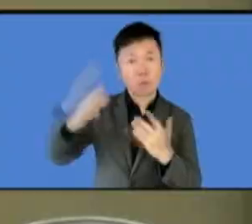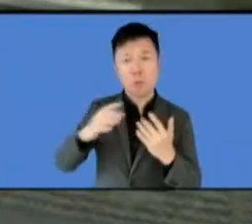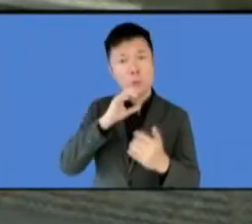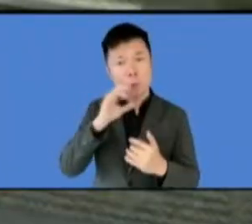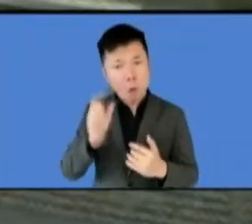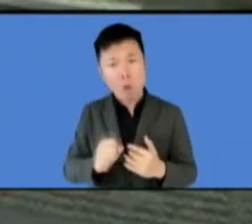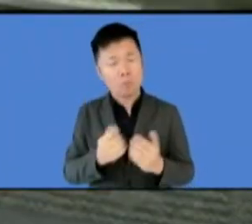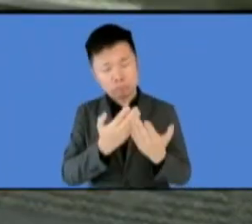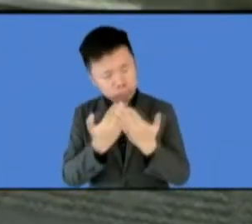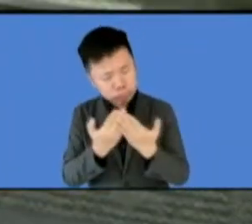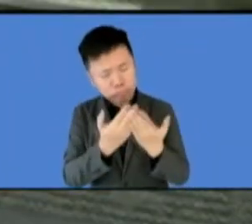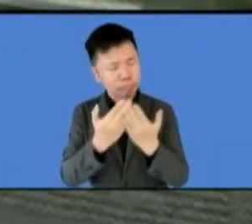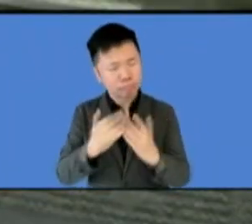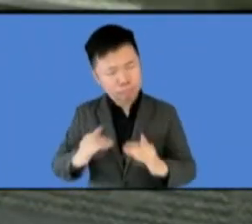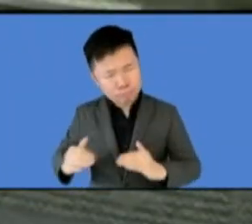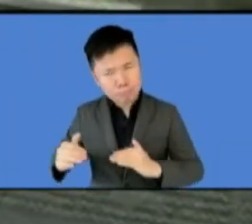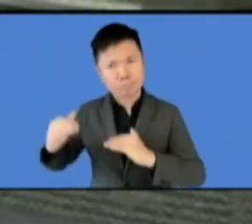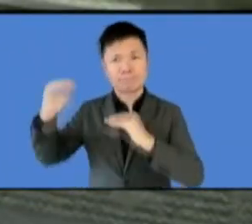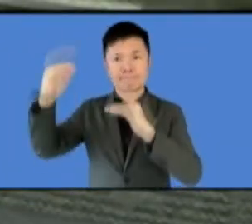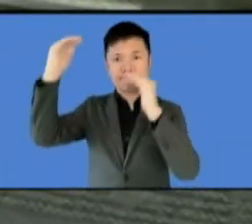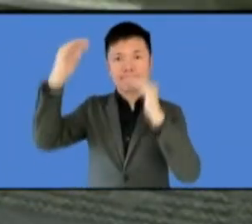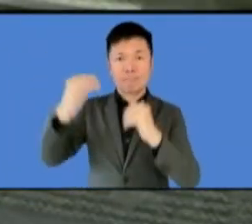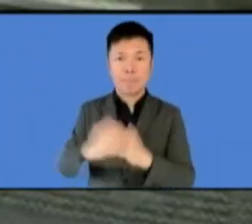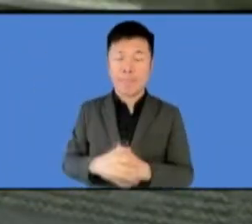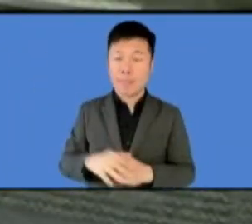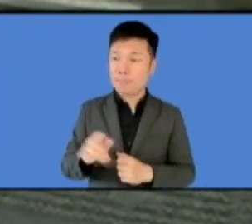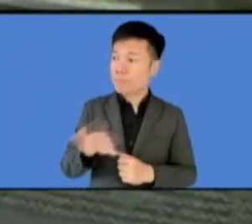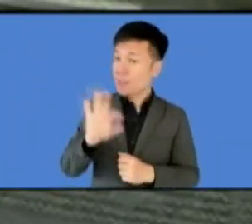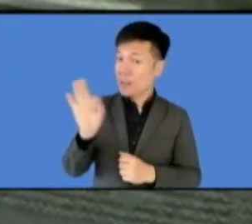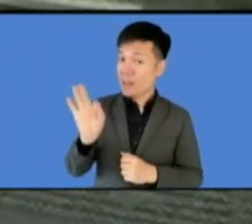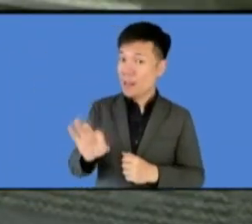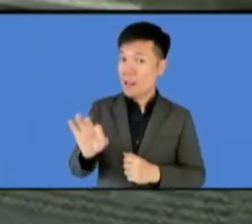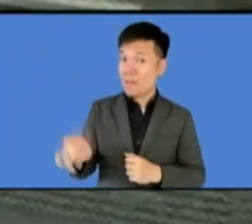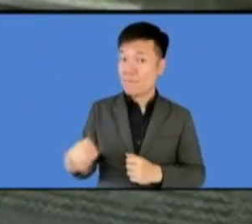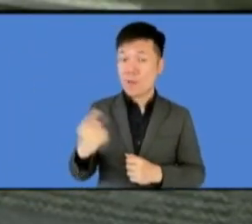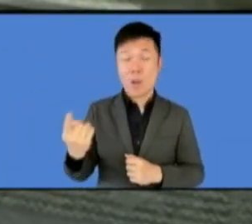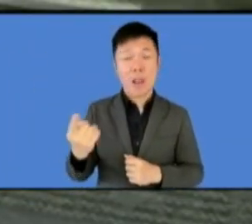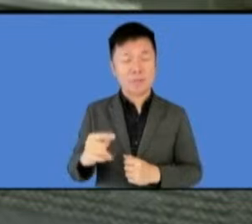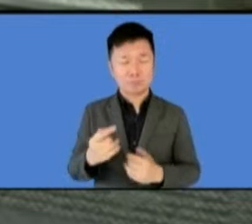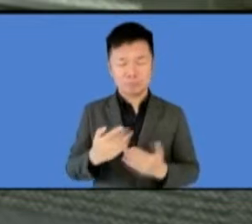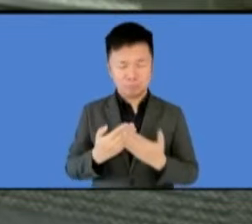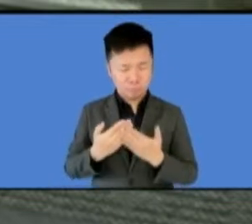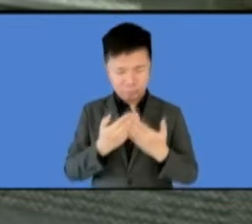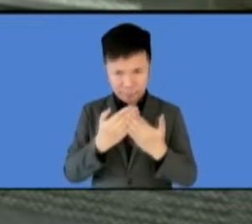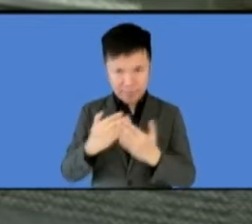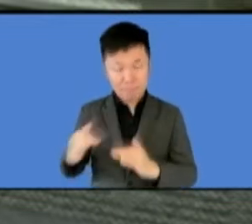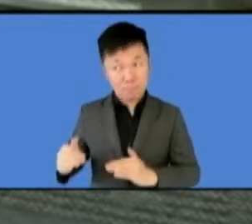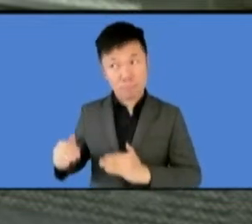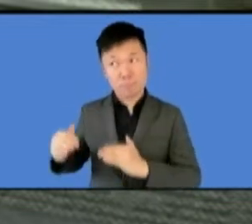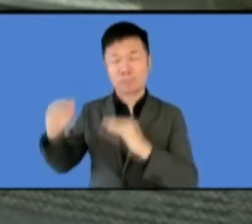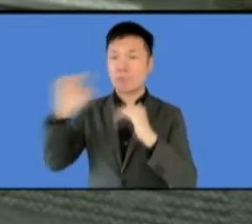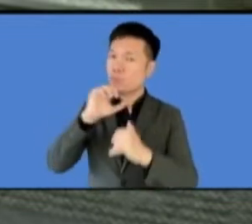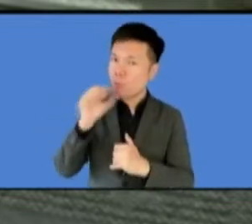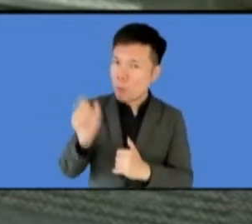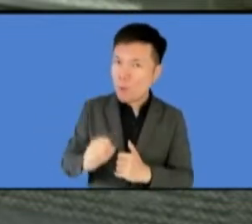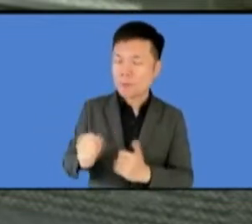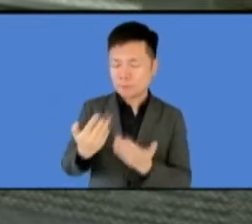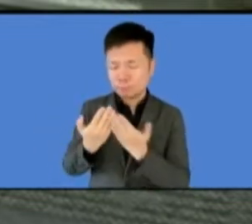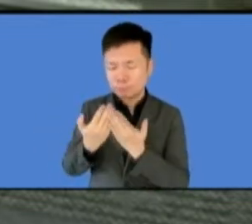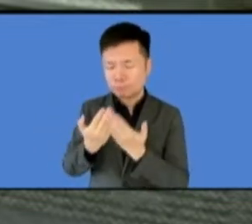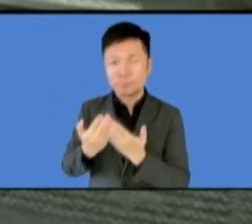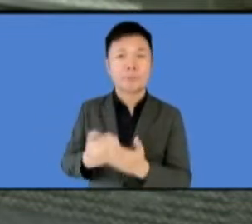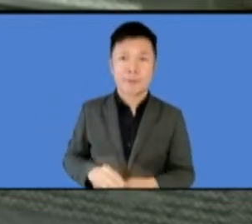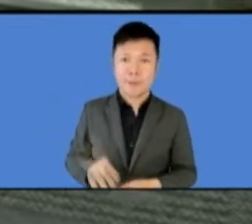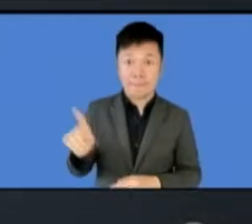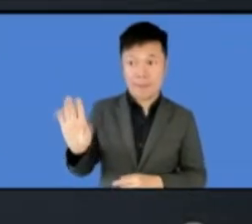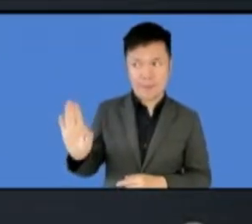Sabine. You mentioned about lifelong learning and health, and I'll come to that. But let me first make just a few points about the